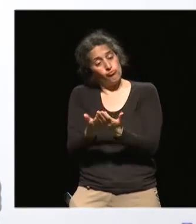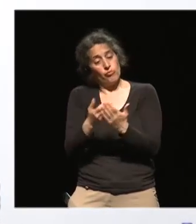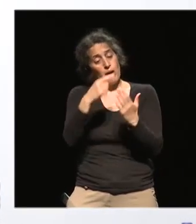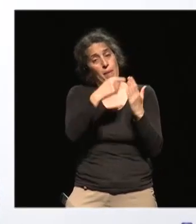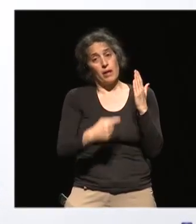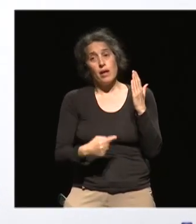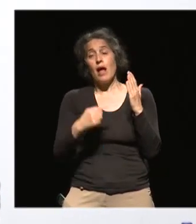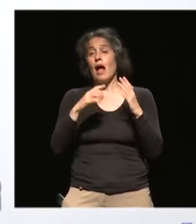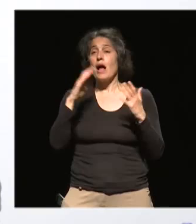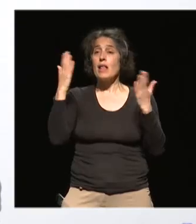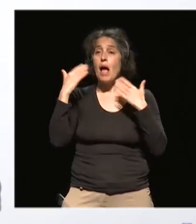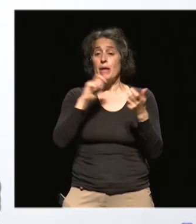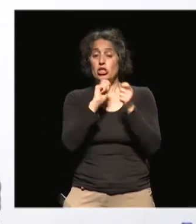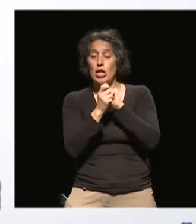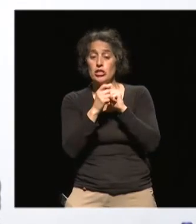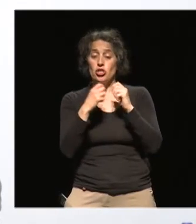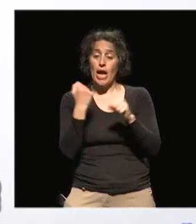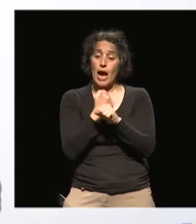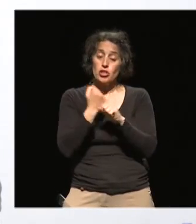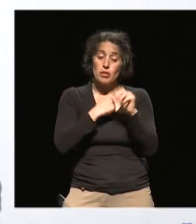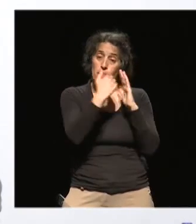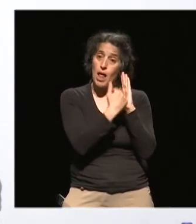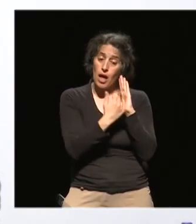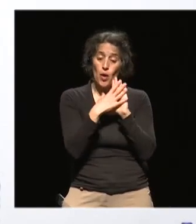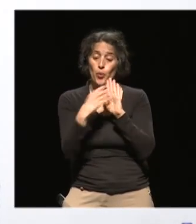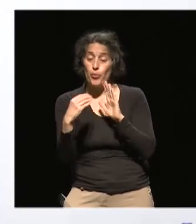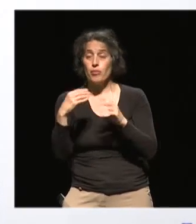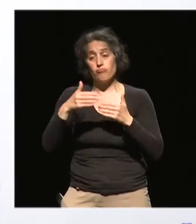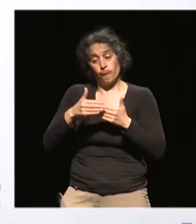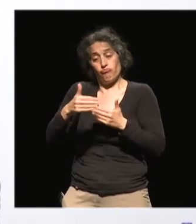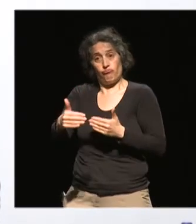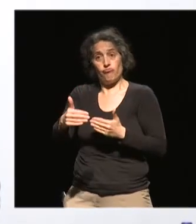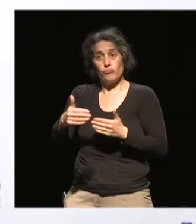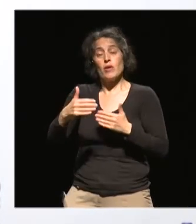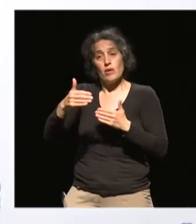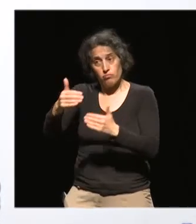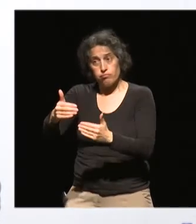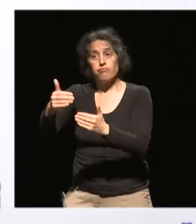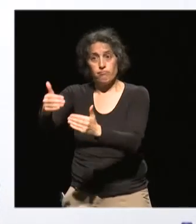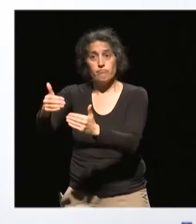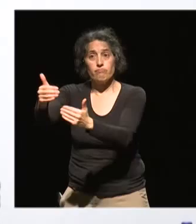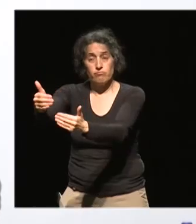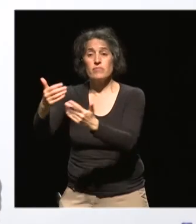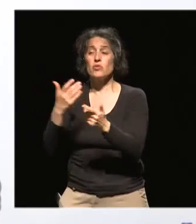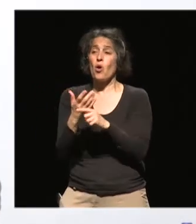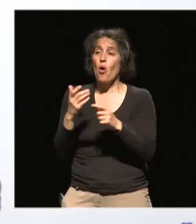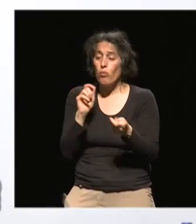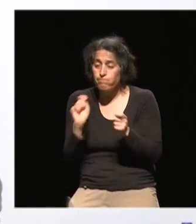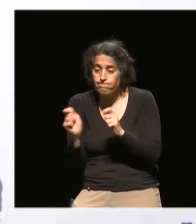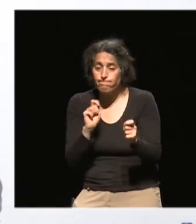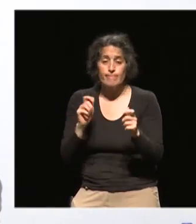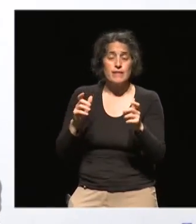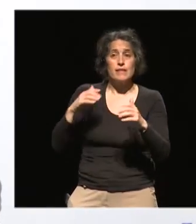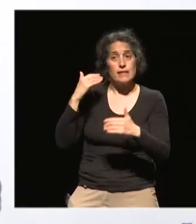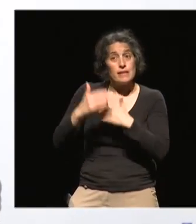country using domestic resources. And we will continue acting on both mitigation and adaptation. Why?